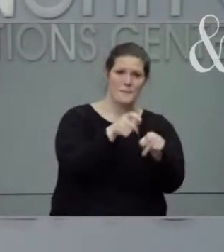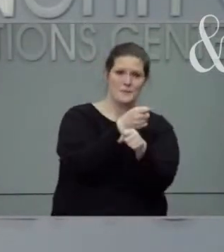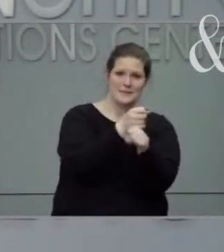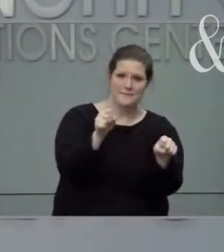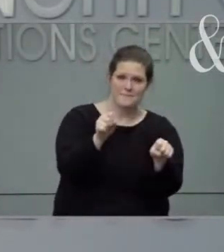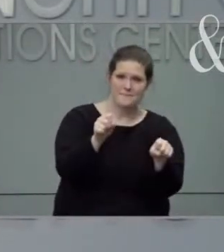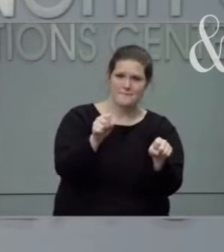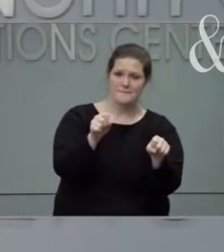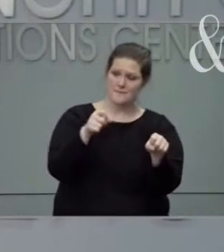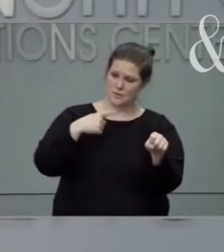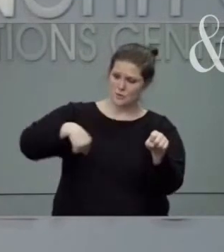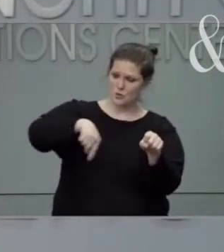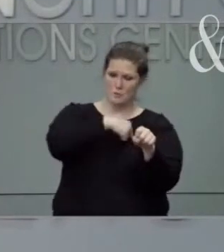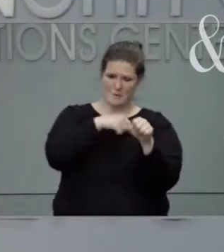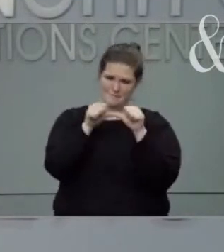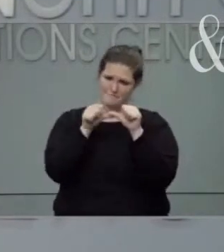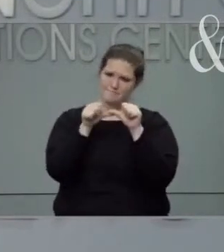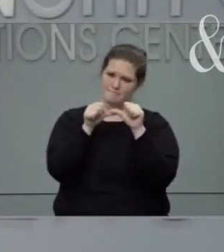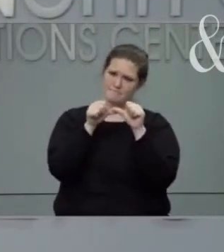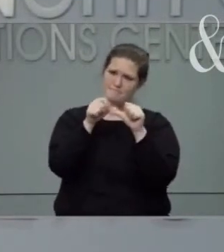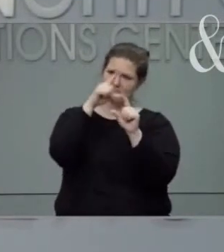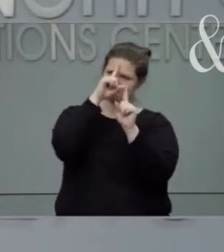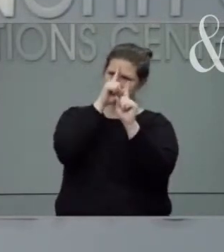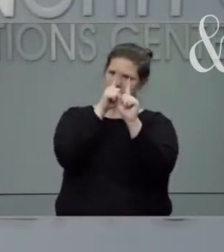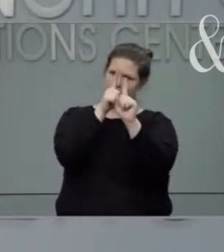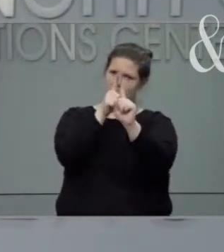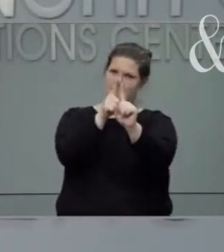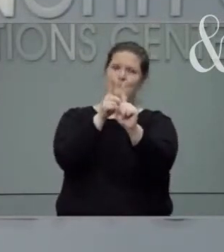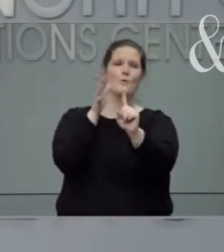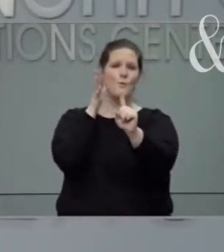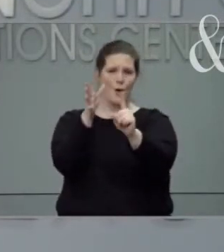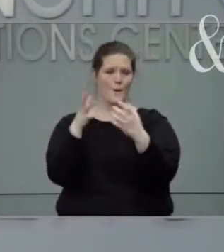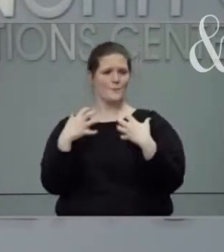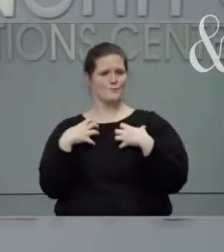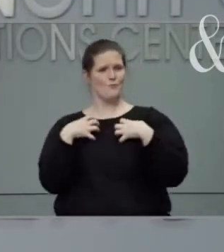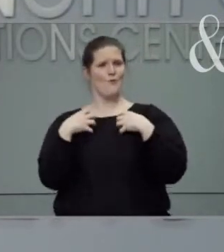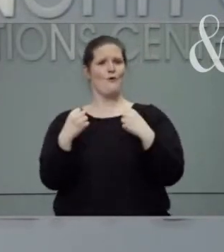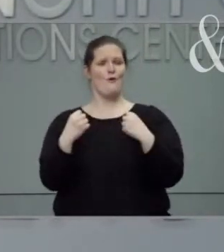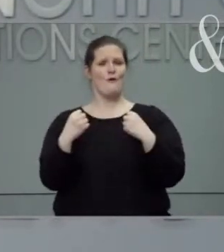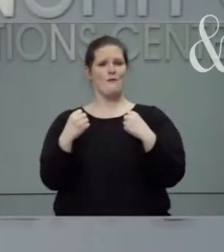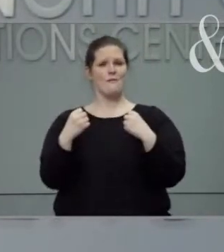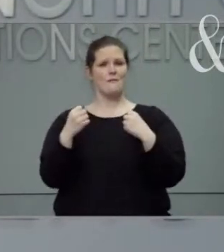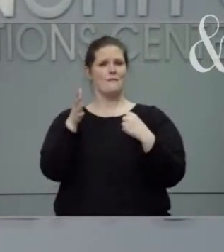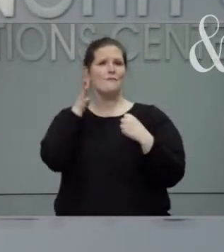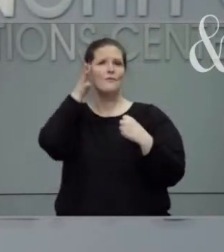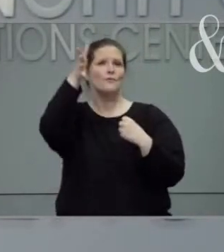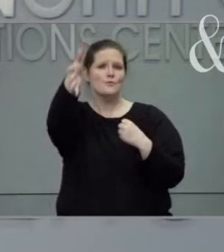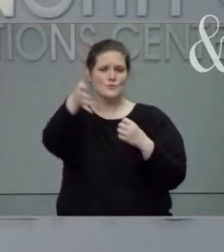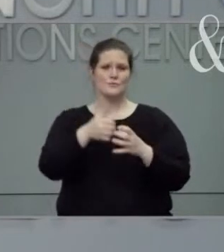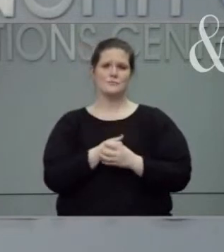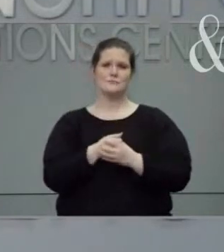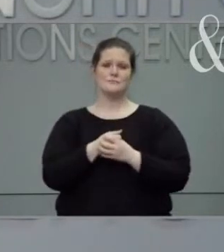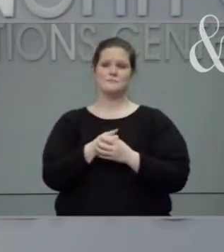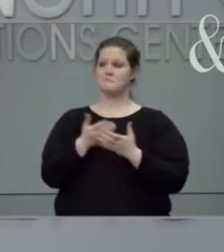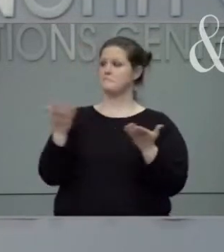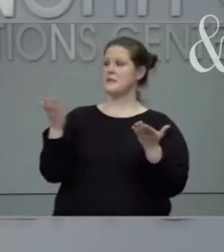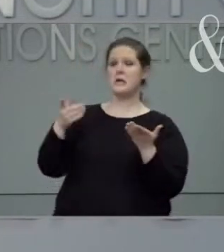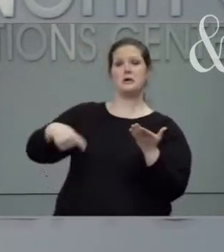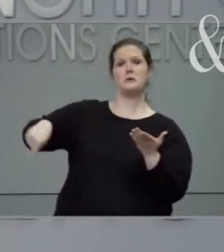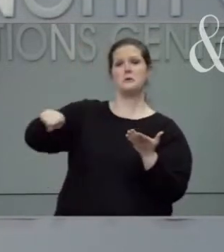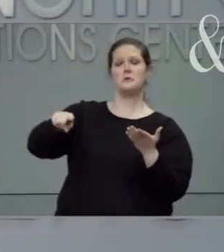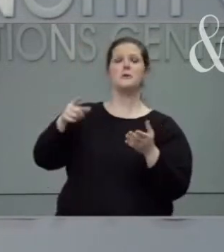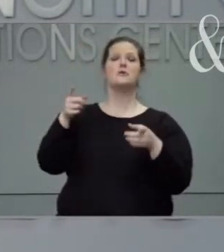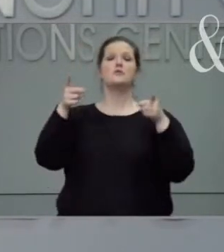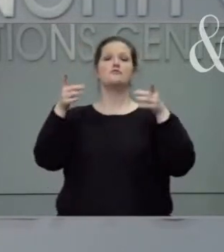for all into a stronger and healthier future. Also with me today is our Director